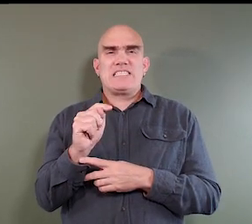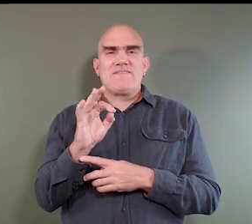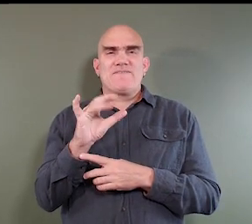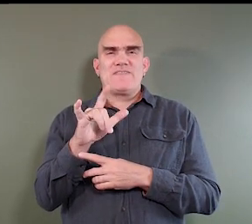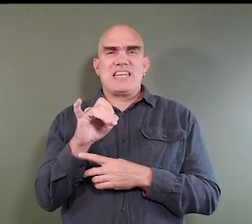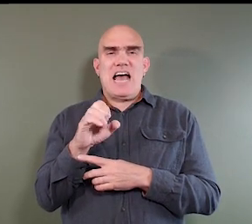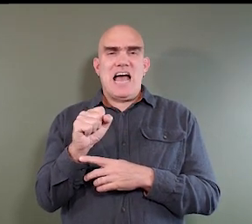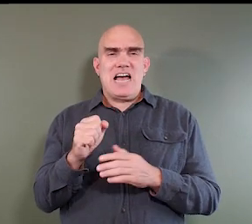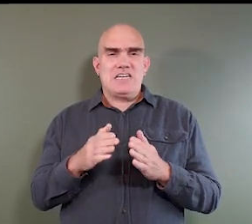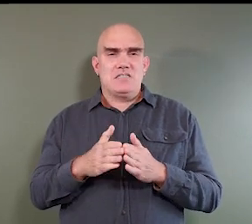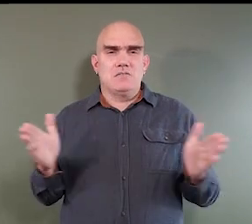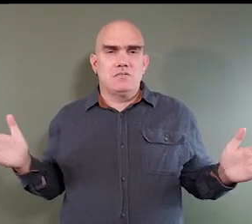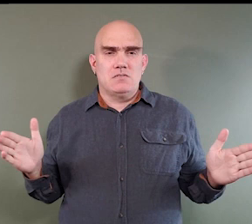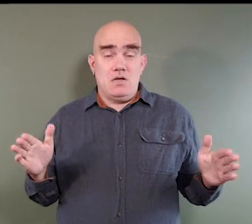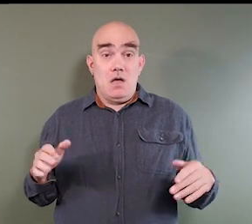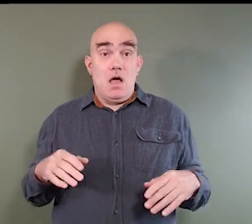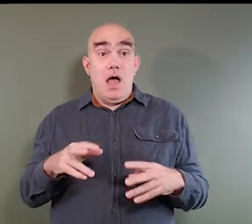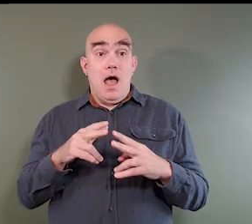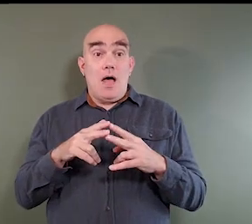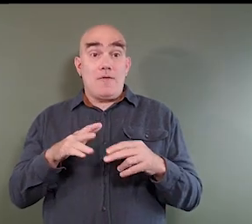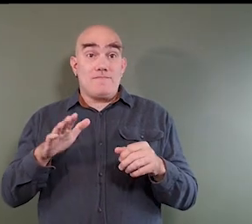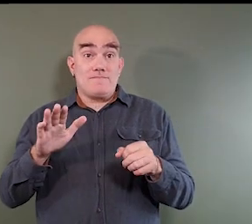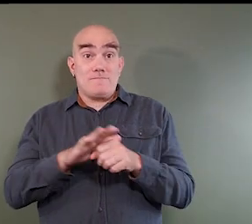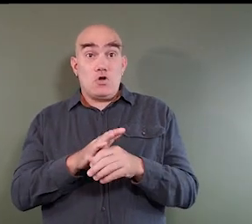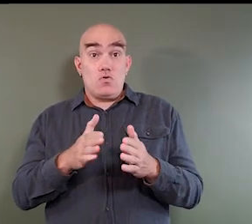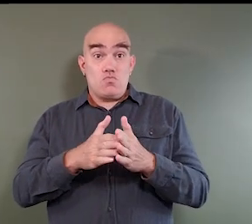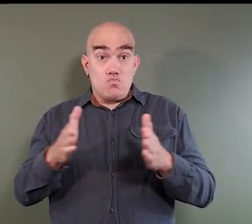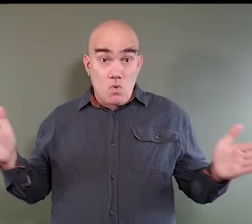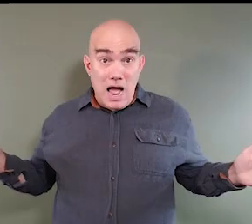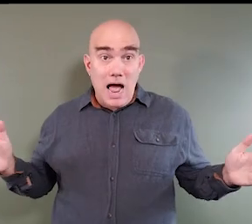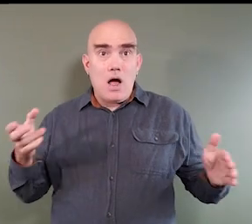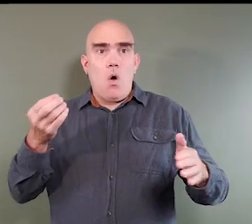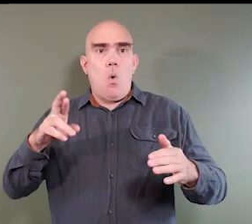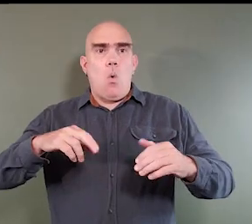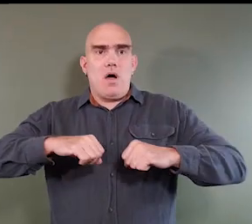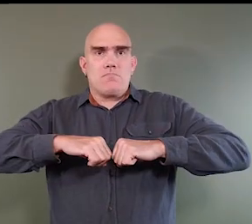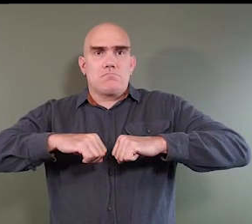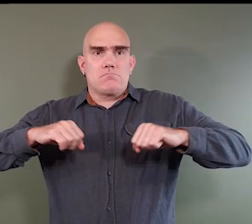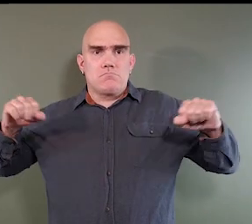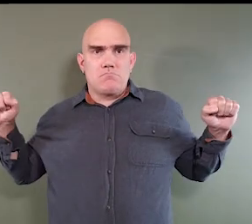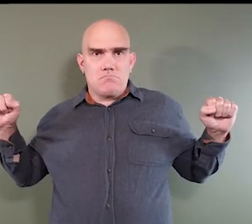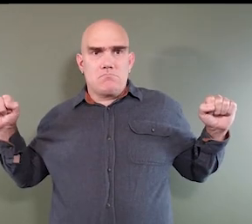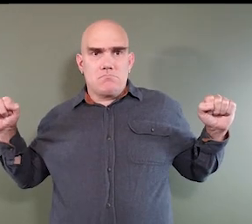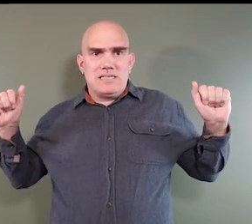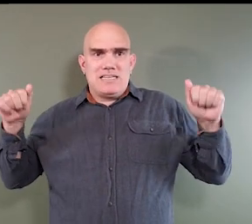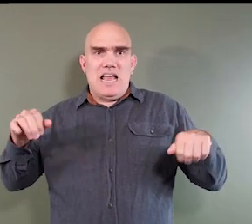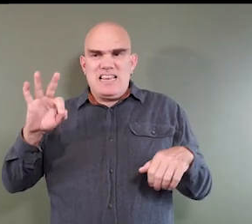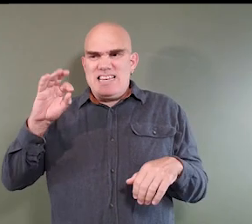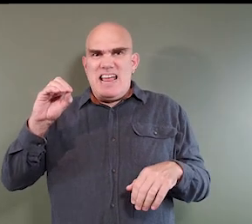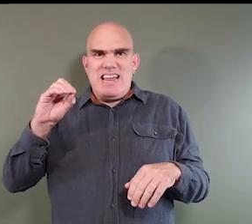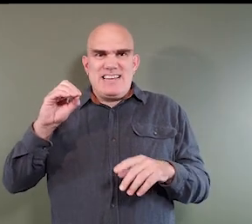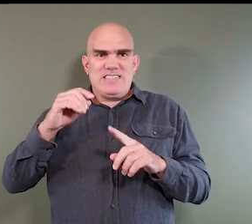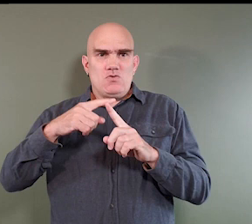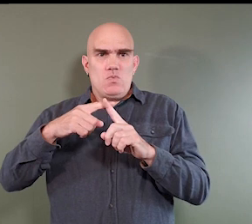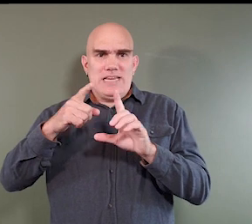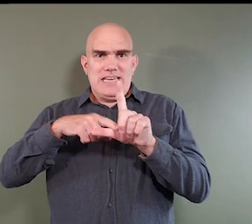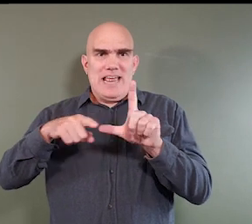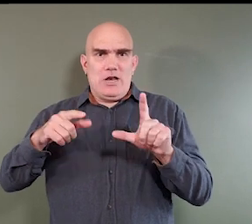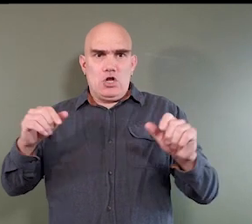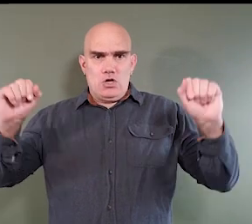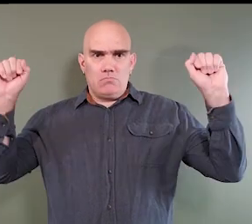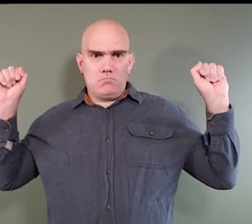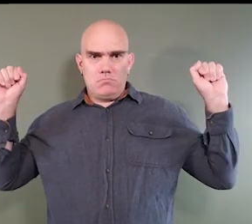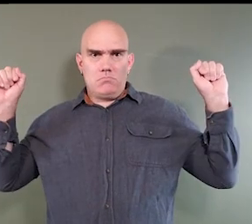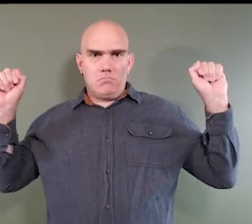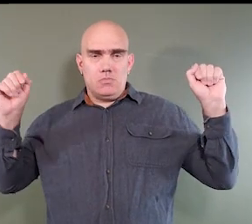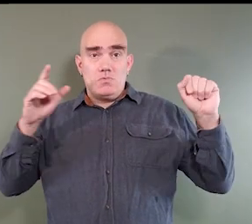do is you can start out with your arms either out wide, or you can bend them at the elbows at a 90-degree angle. We're going to